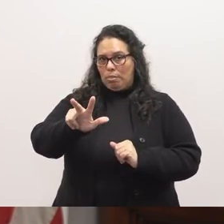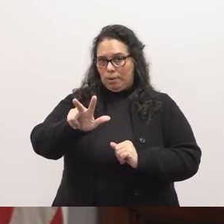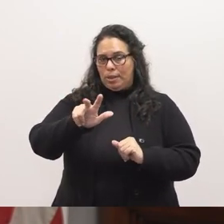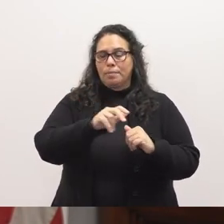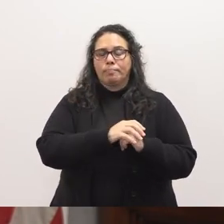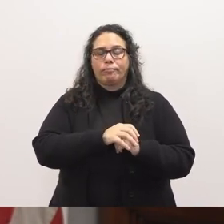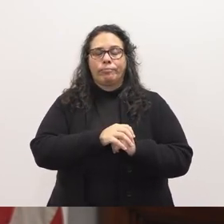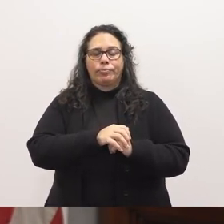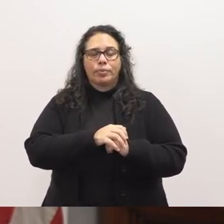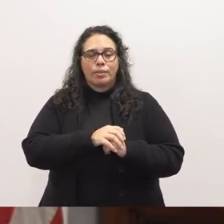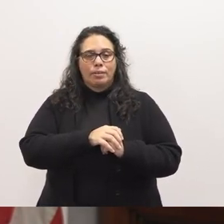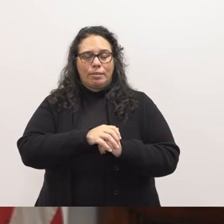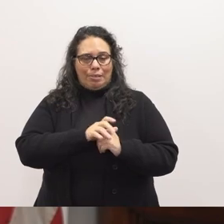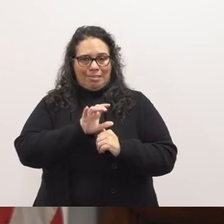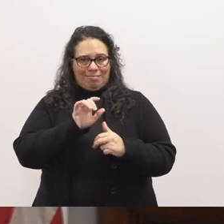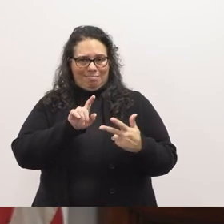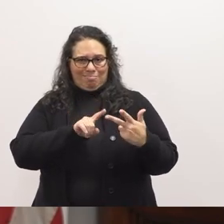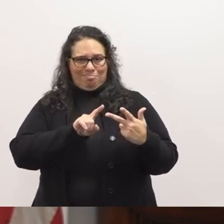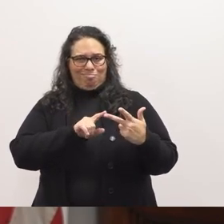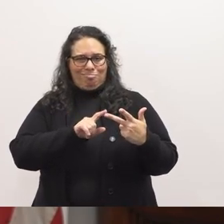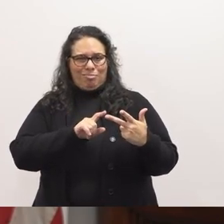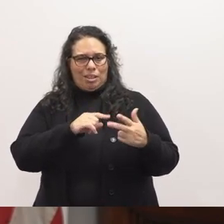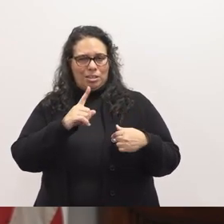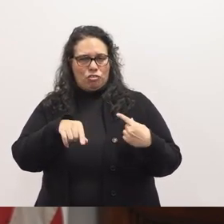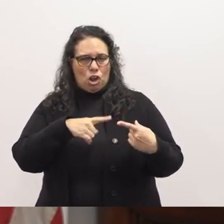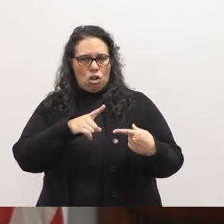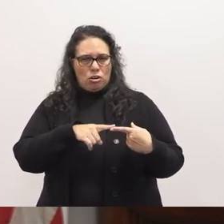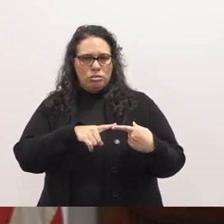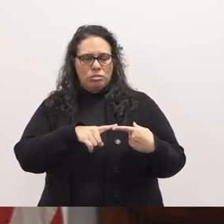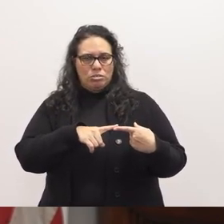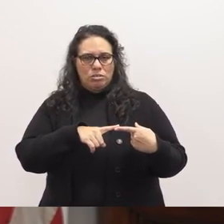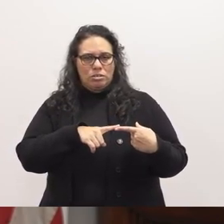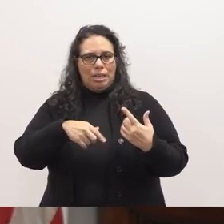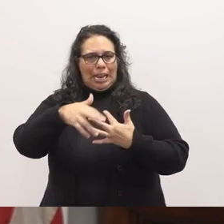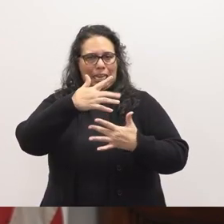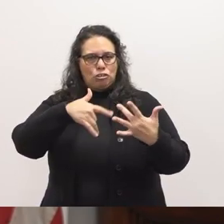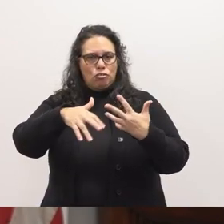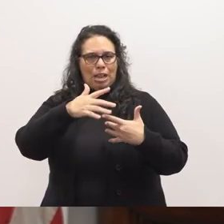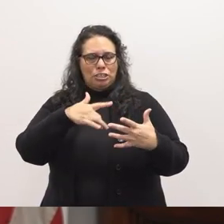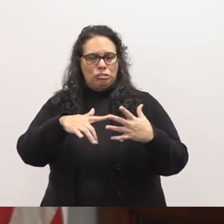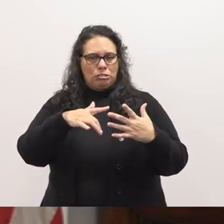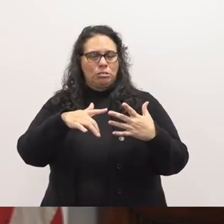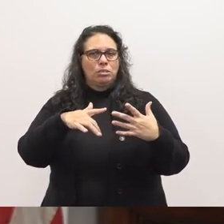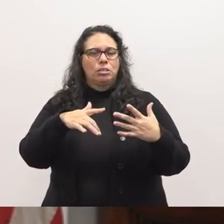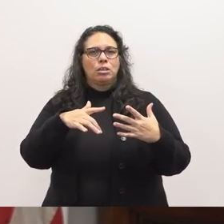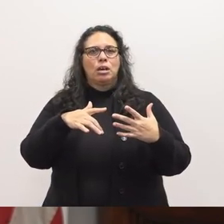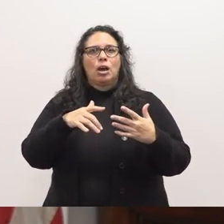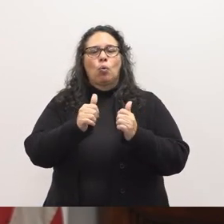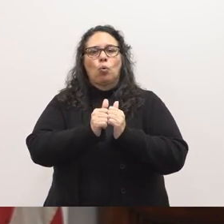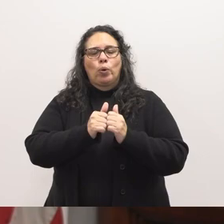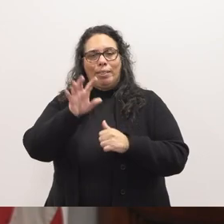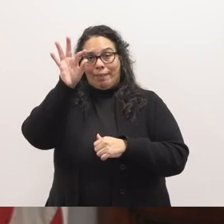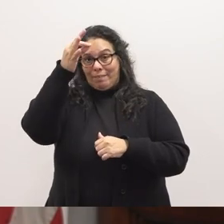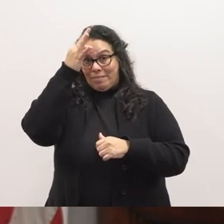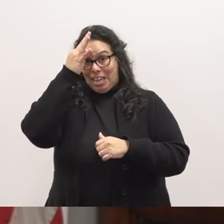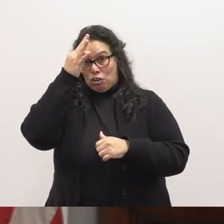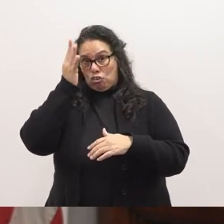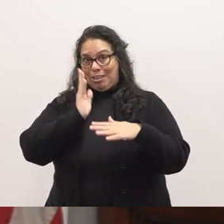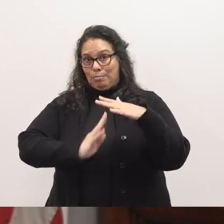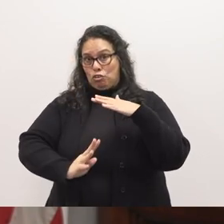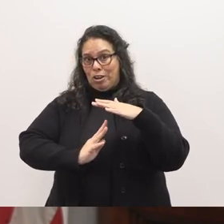5145.13. And this is in regards to our interaction, our district's interaction with federal